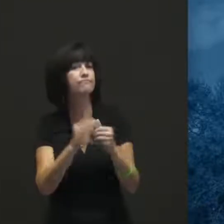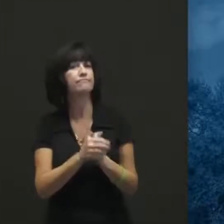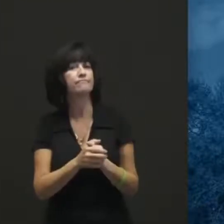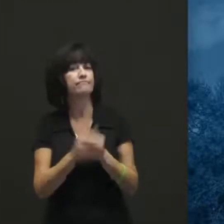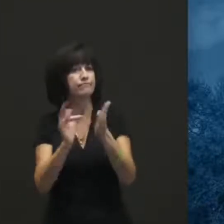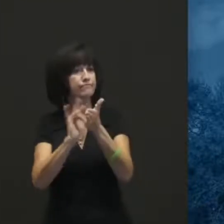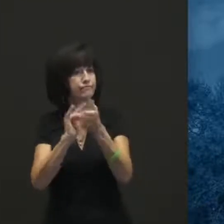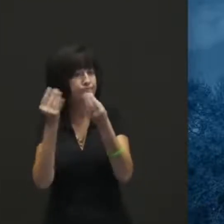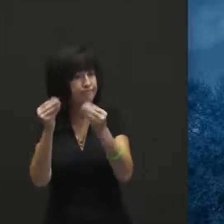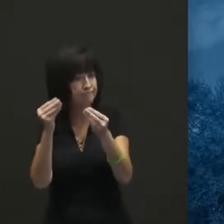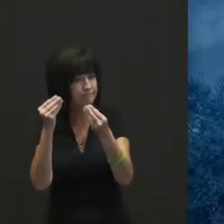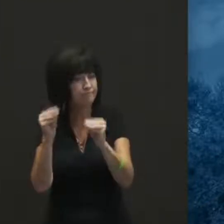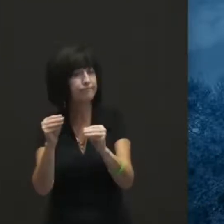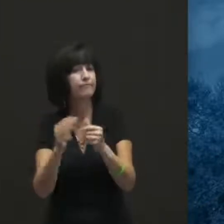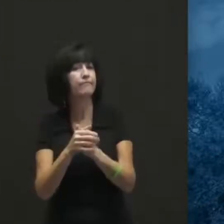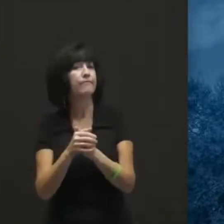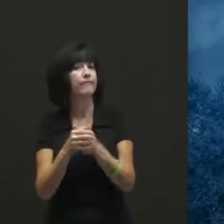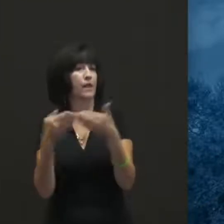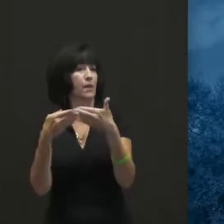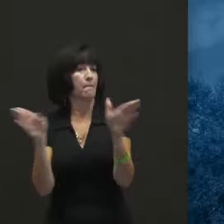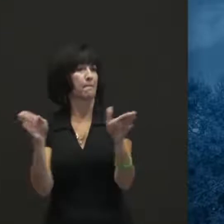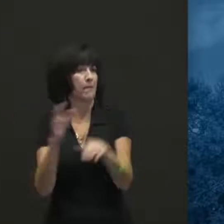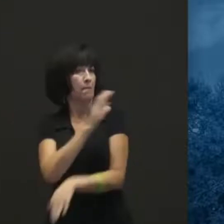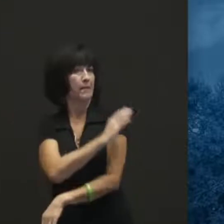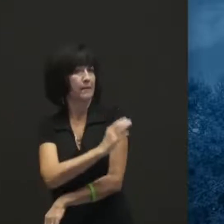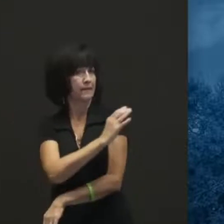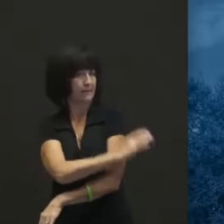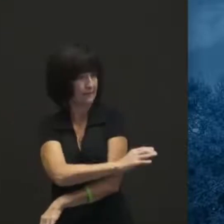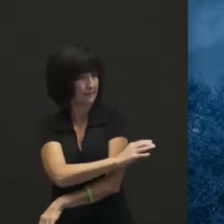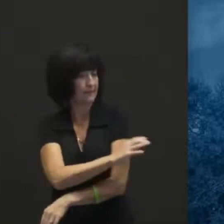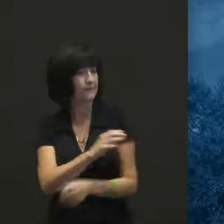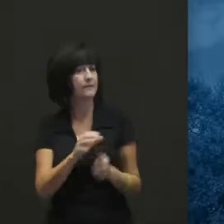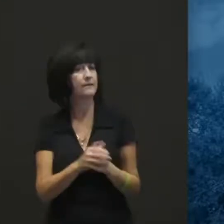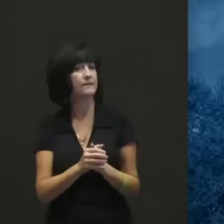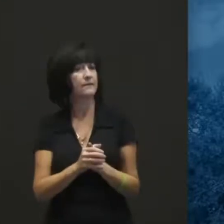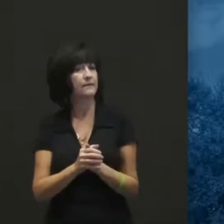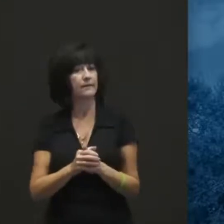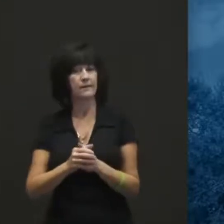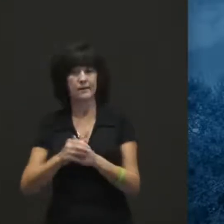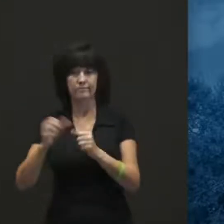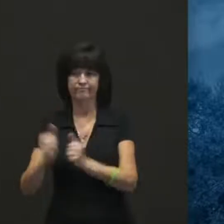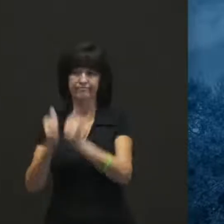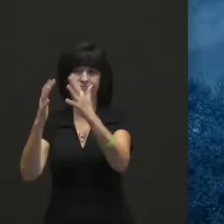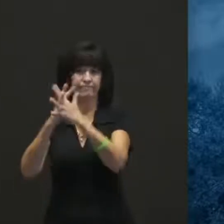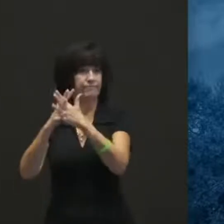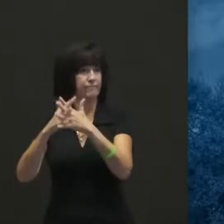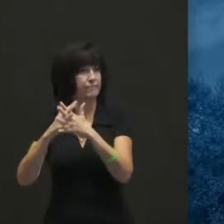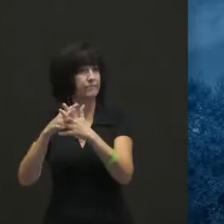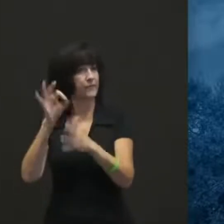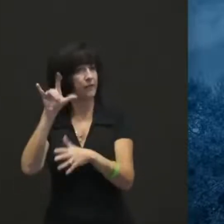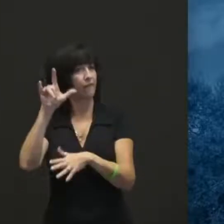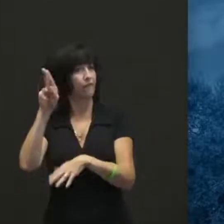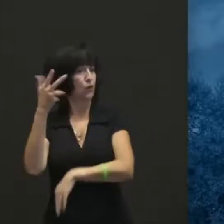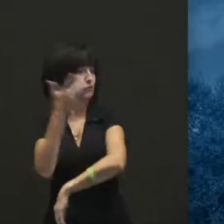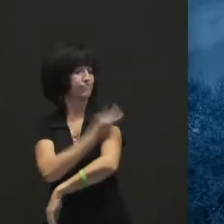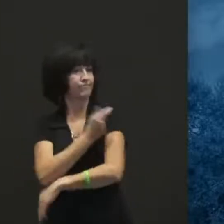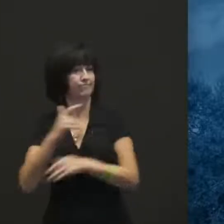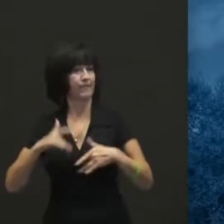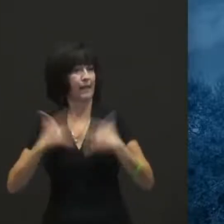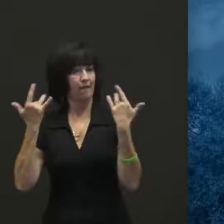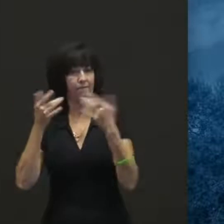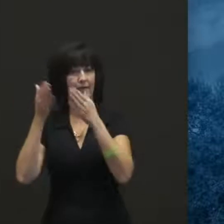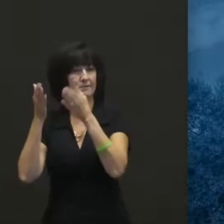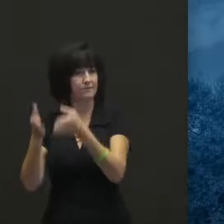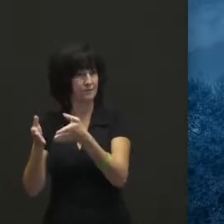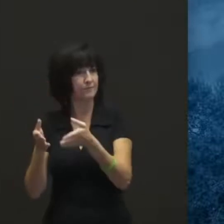and flu events, of which there are a number. Tracking it can be a little bit more challenging, and it can take several